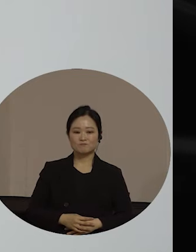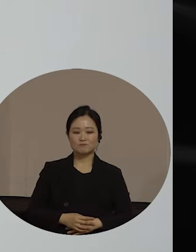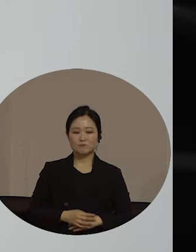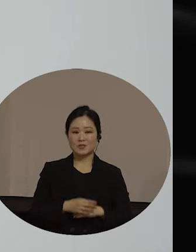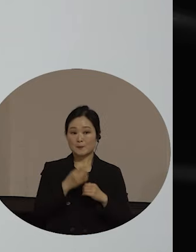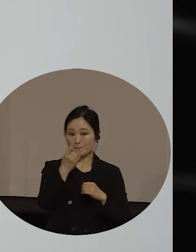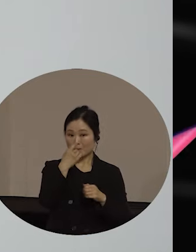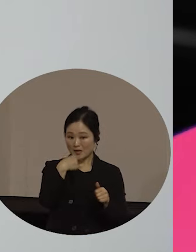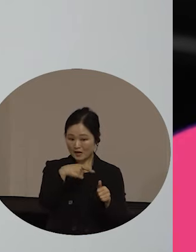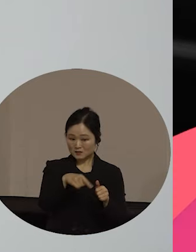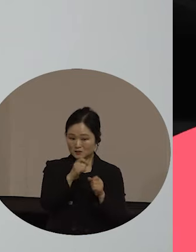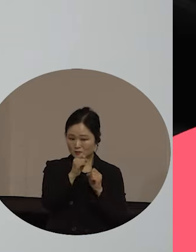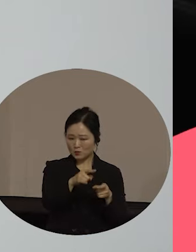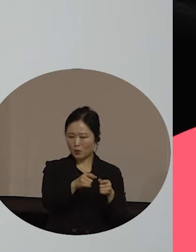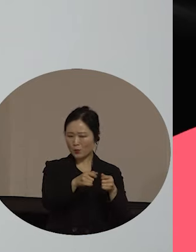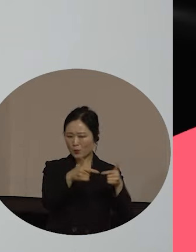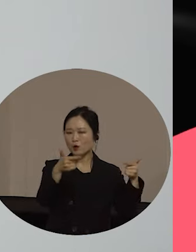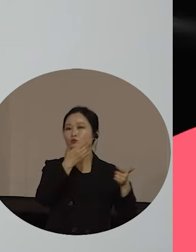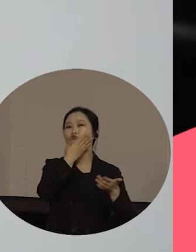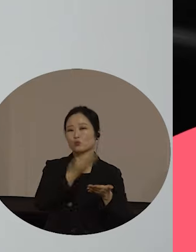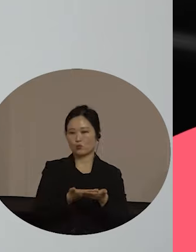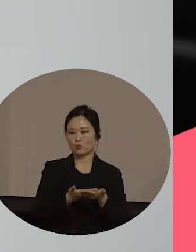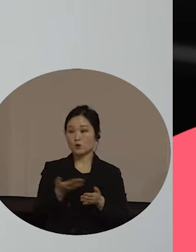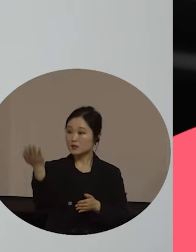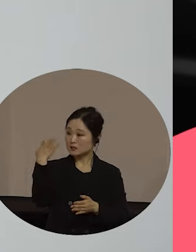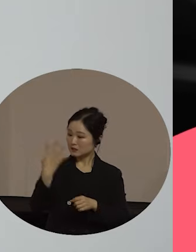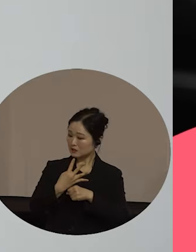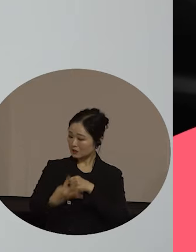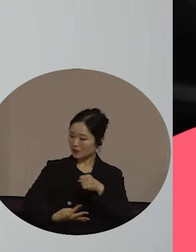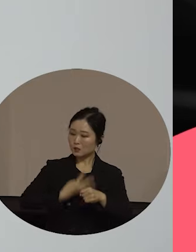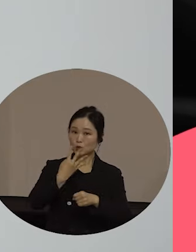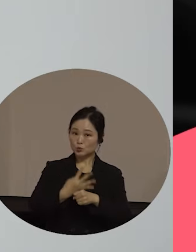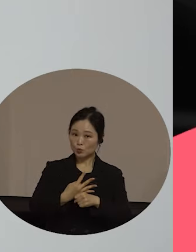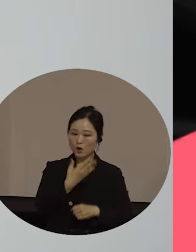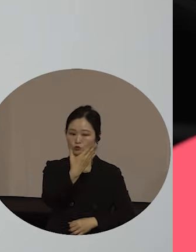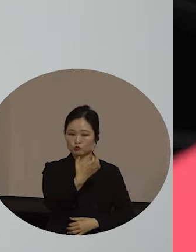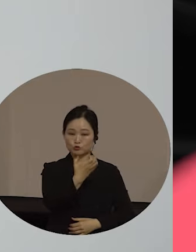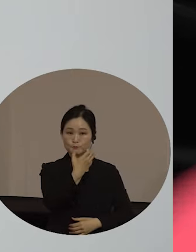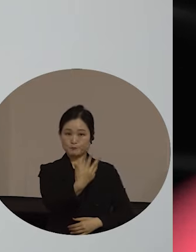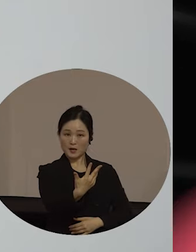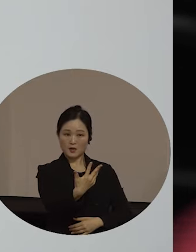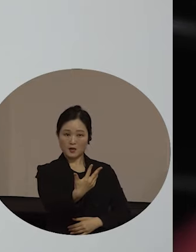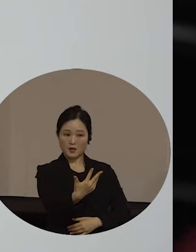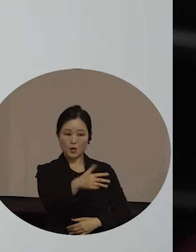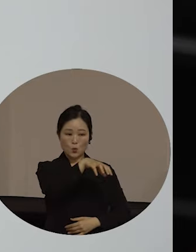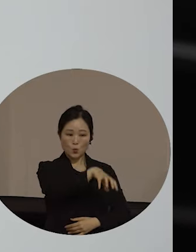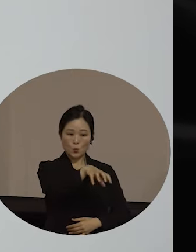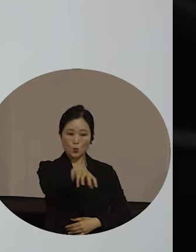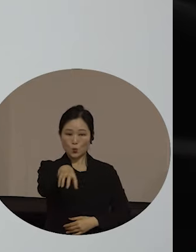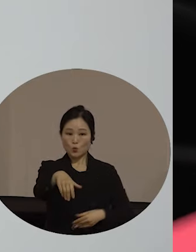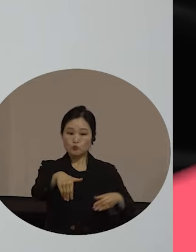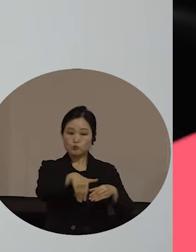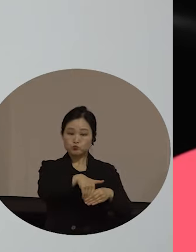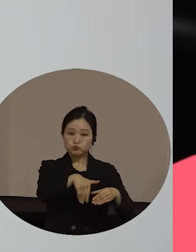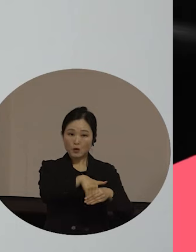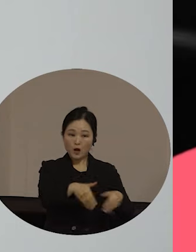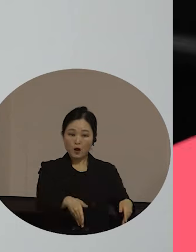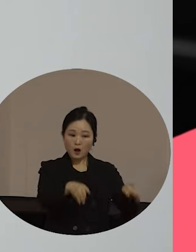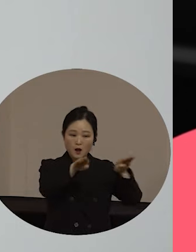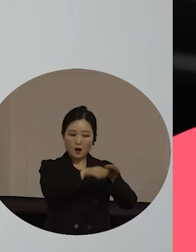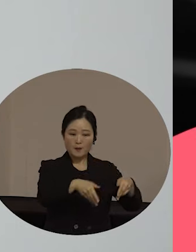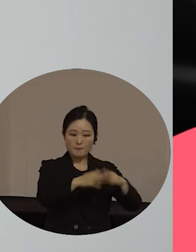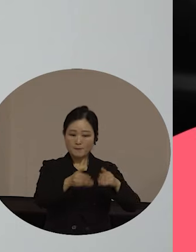the 89, the cultural space developed and built in the nationwide, and